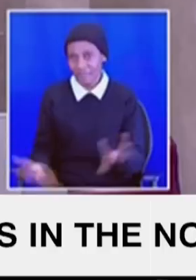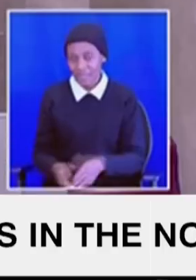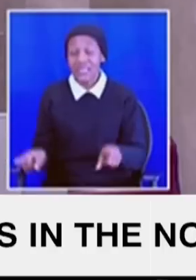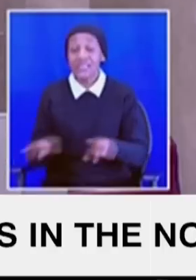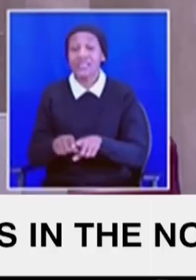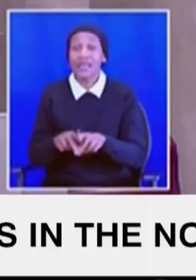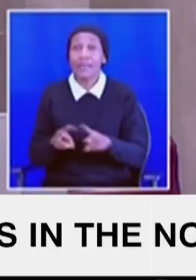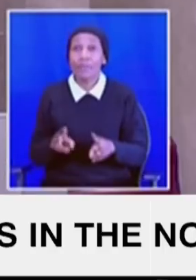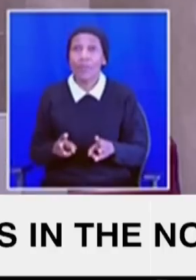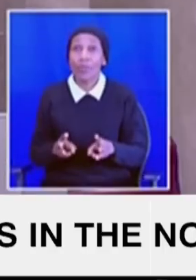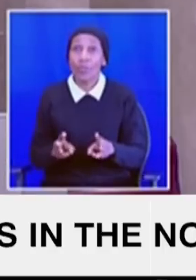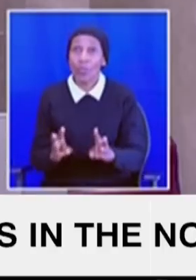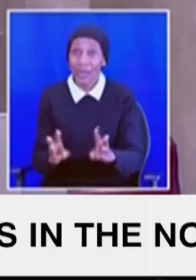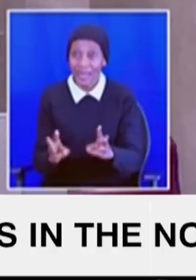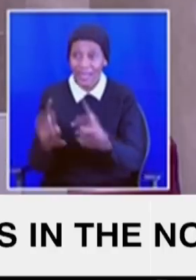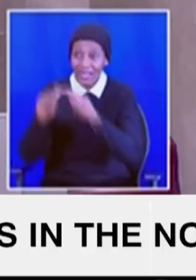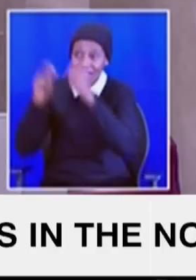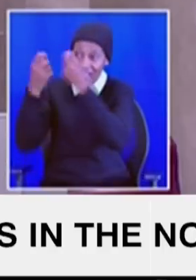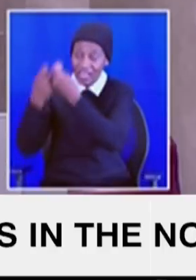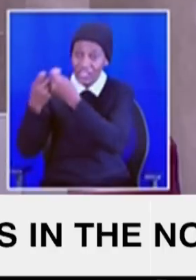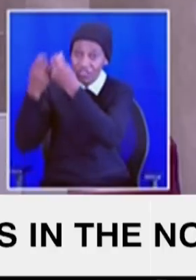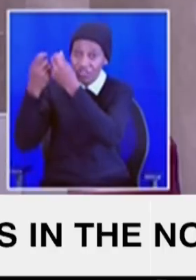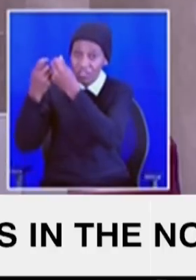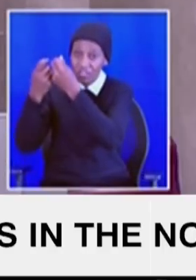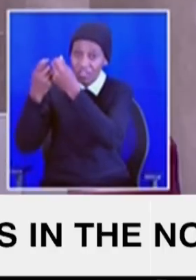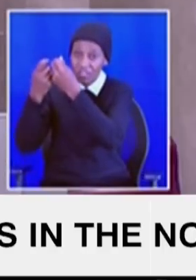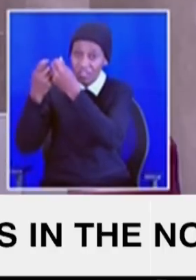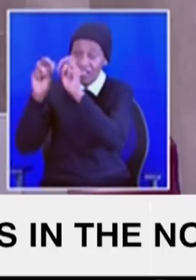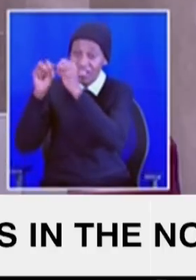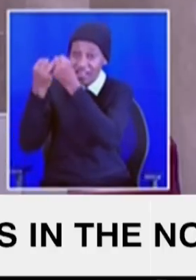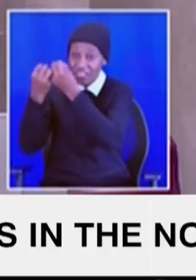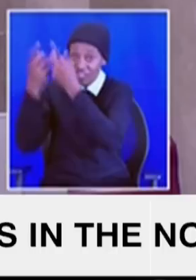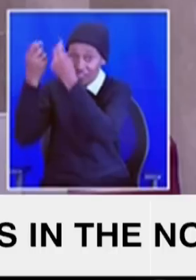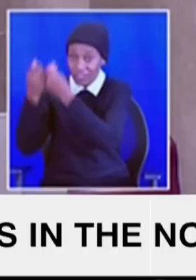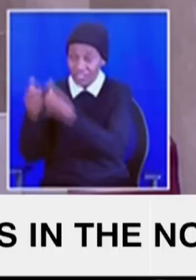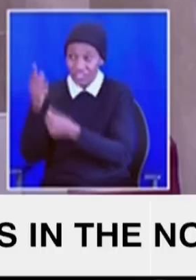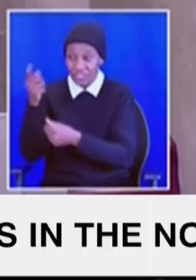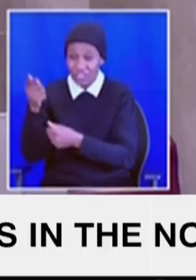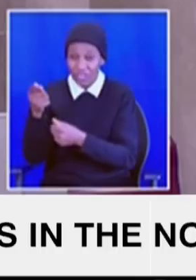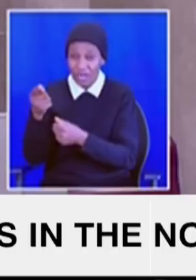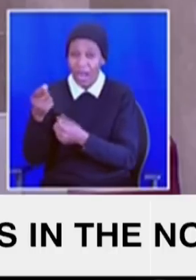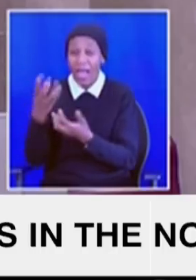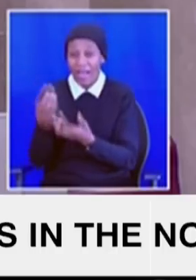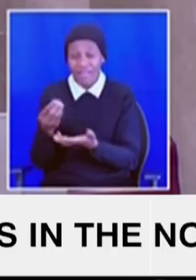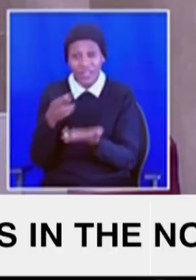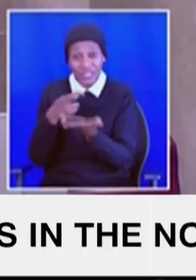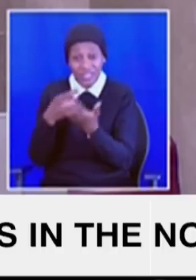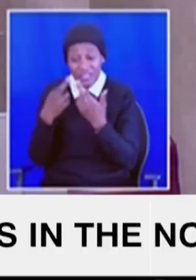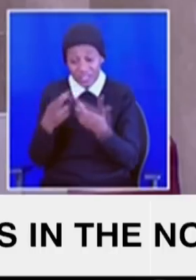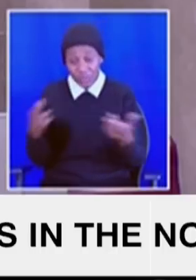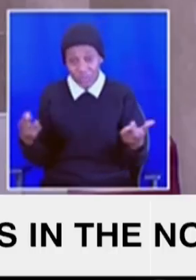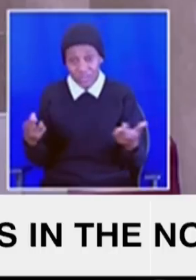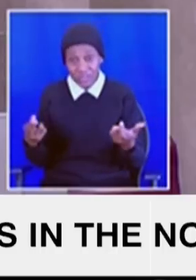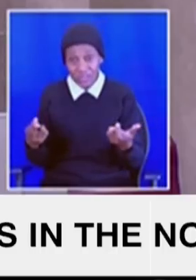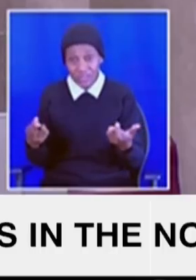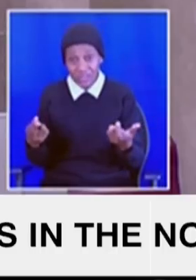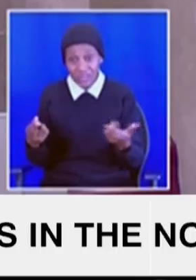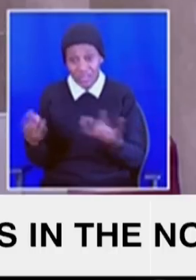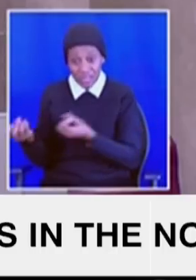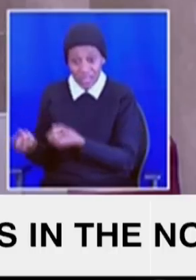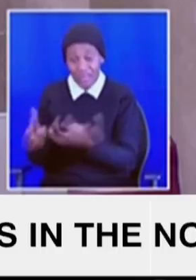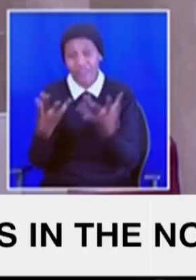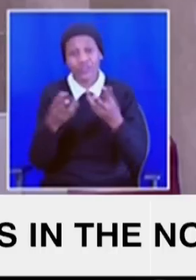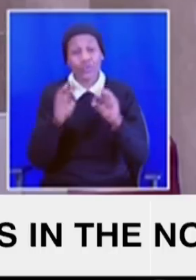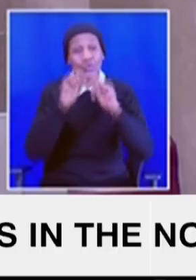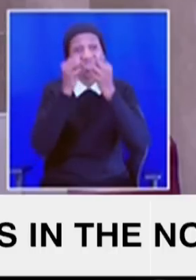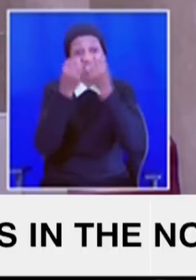that National Treasury does when it allocates resources to national departments and